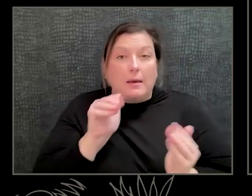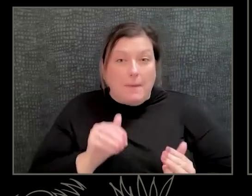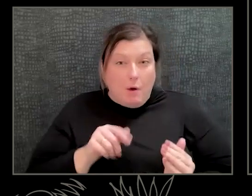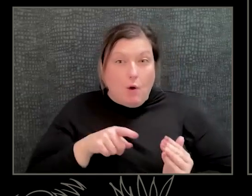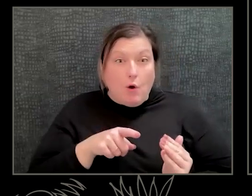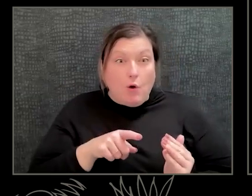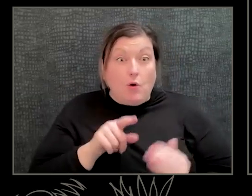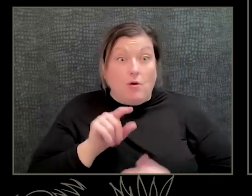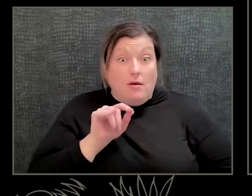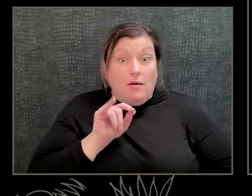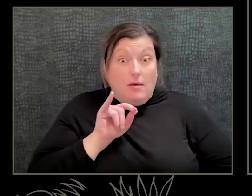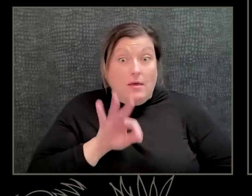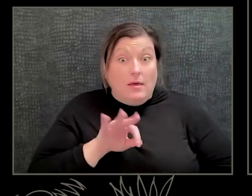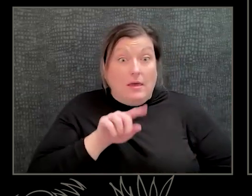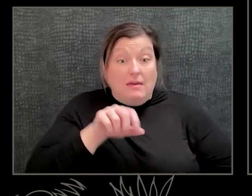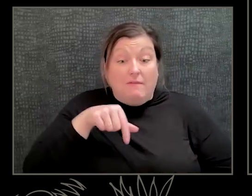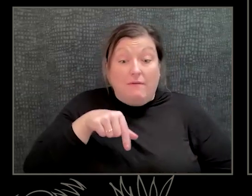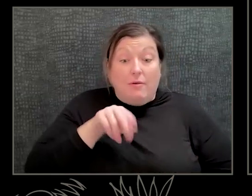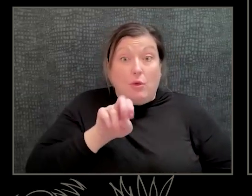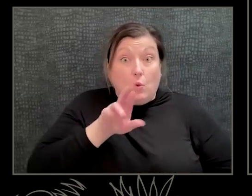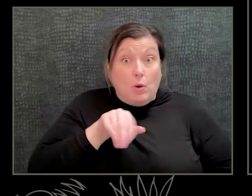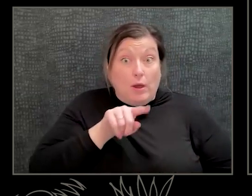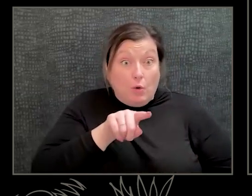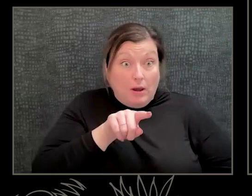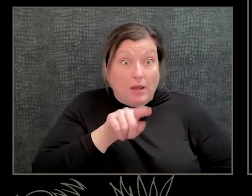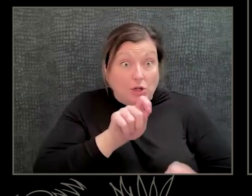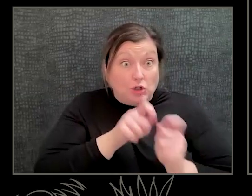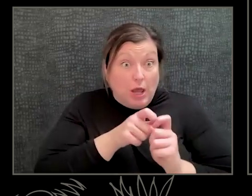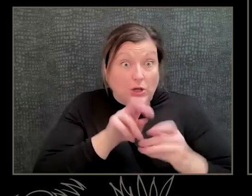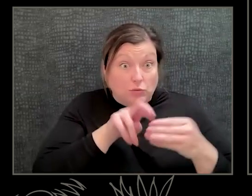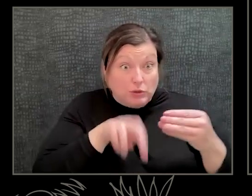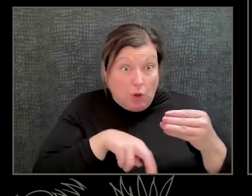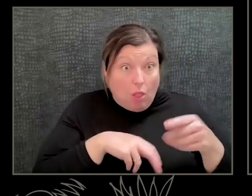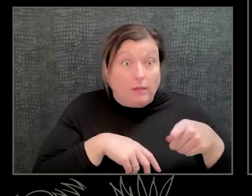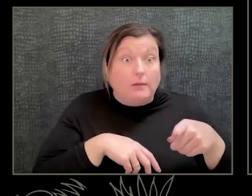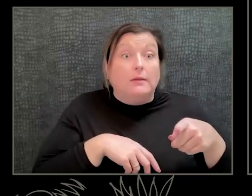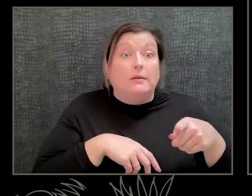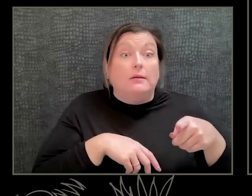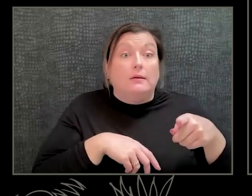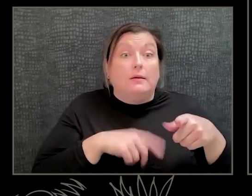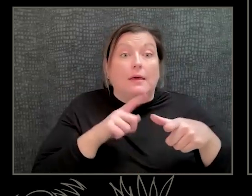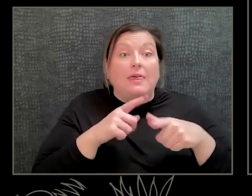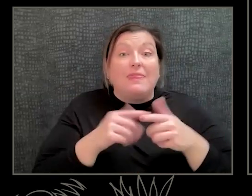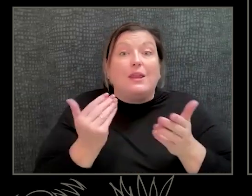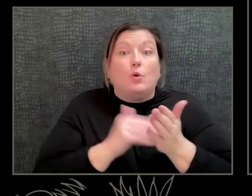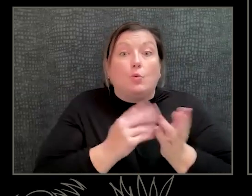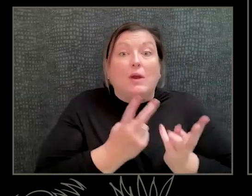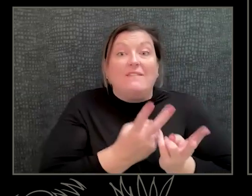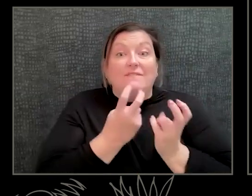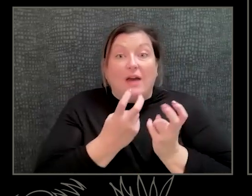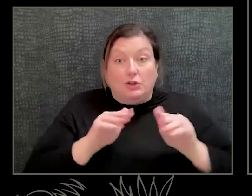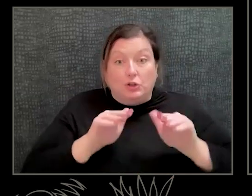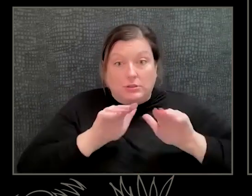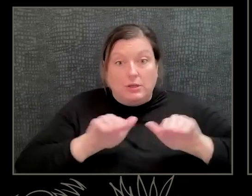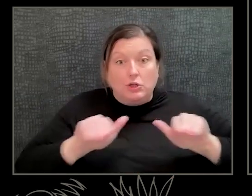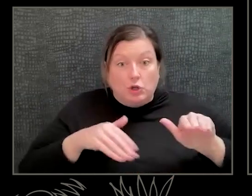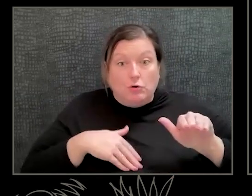if the query result changed. And if so, it refetches the children via